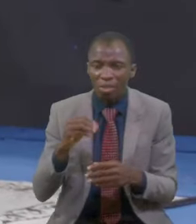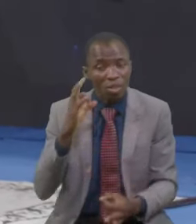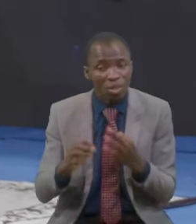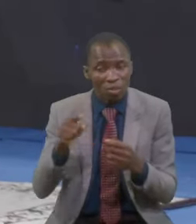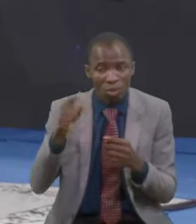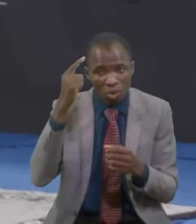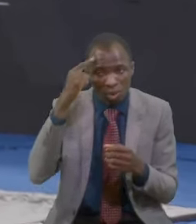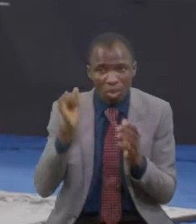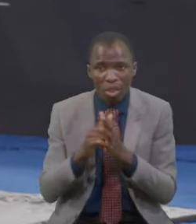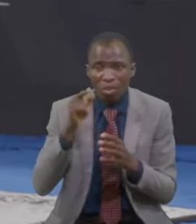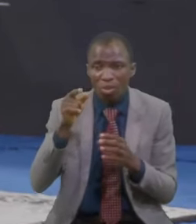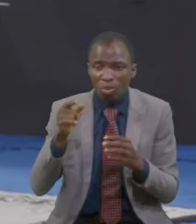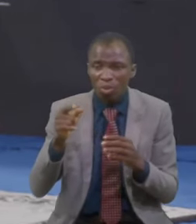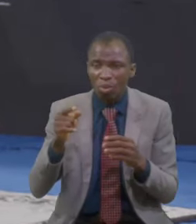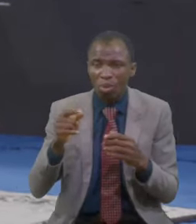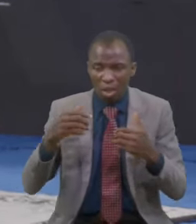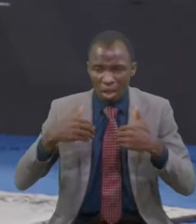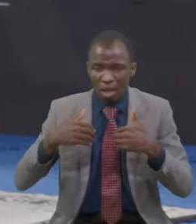your righteousness,